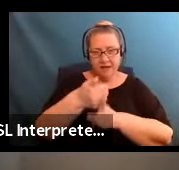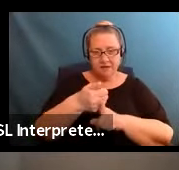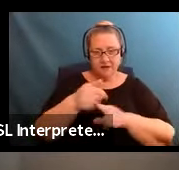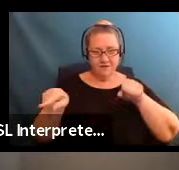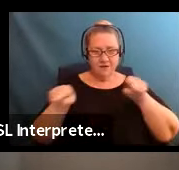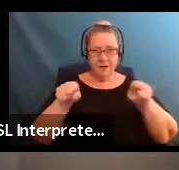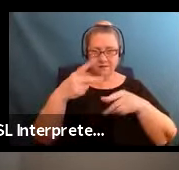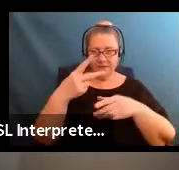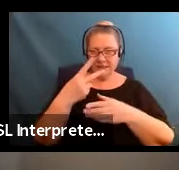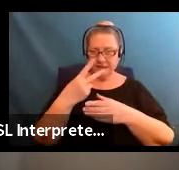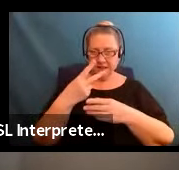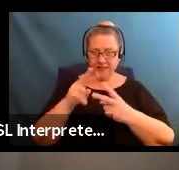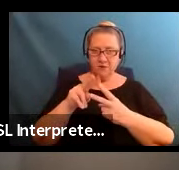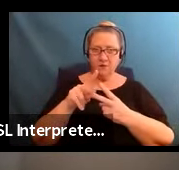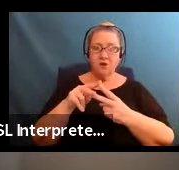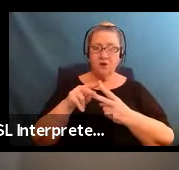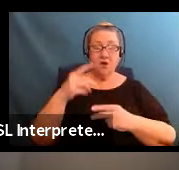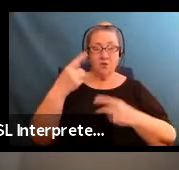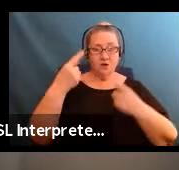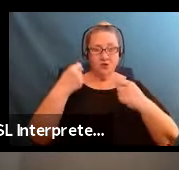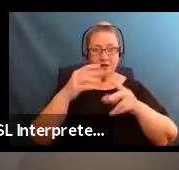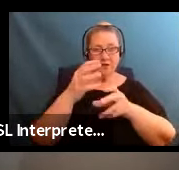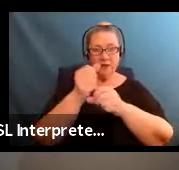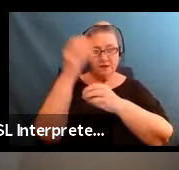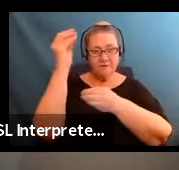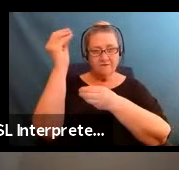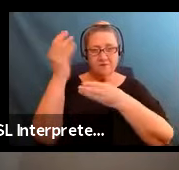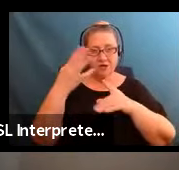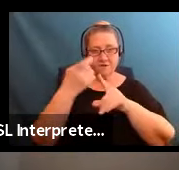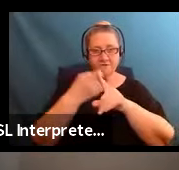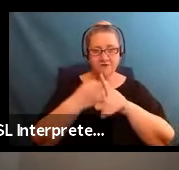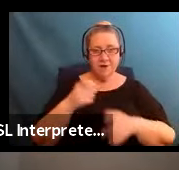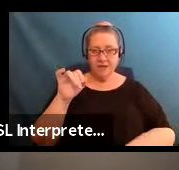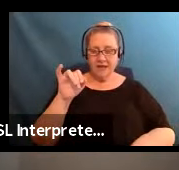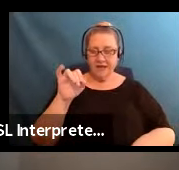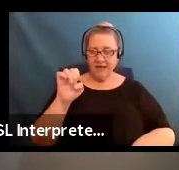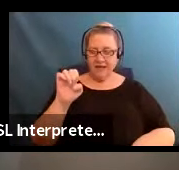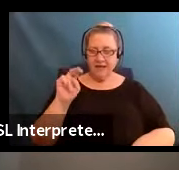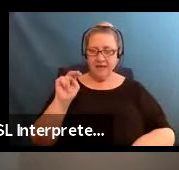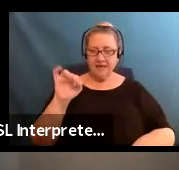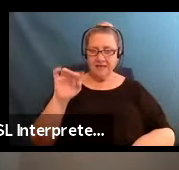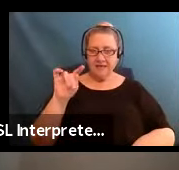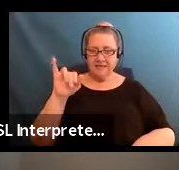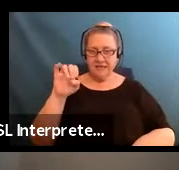also trying to get input from entities and